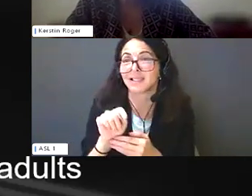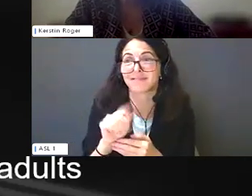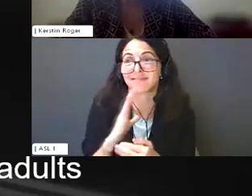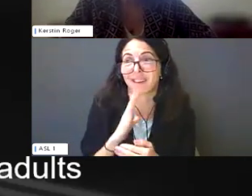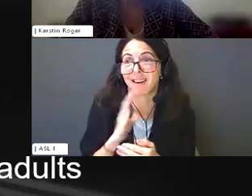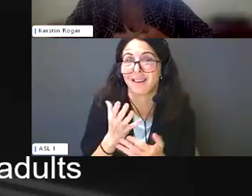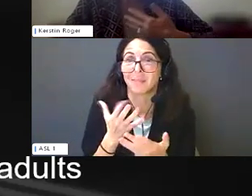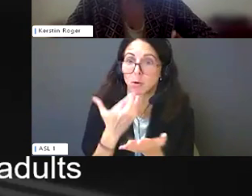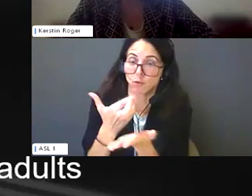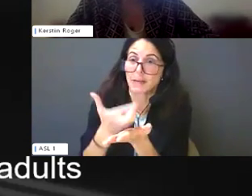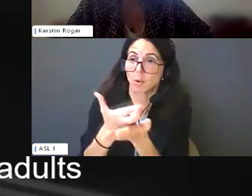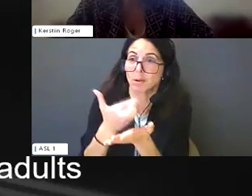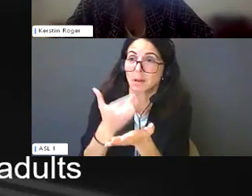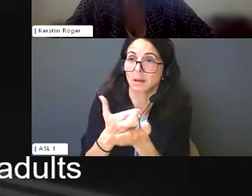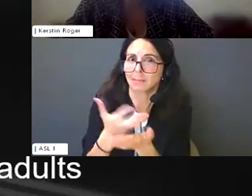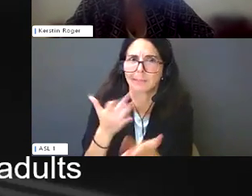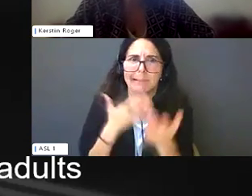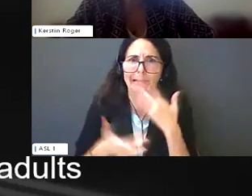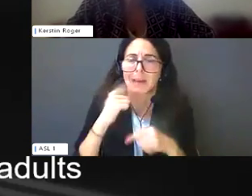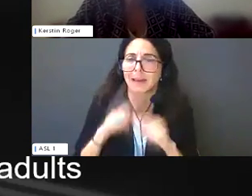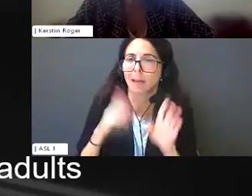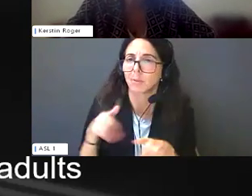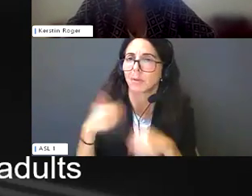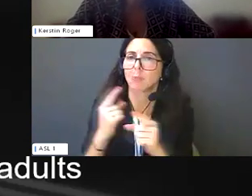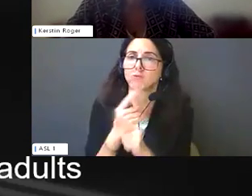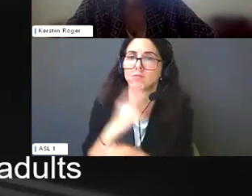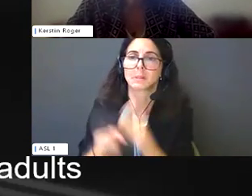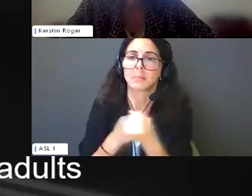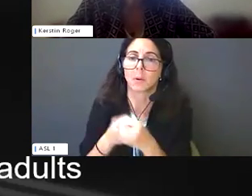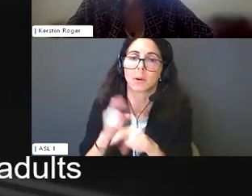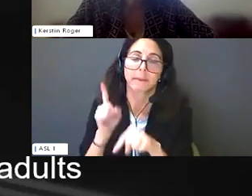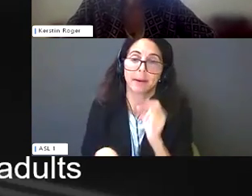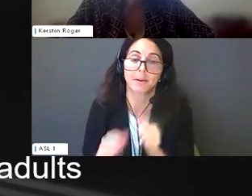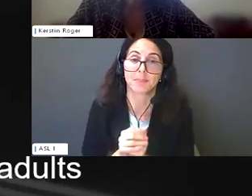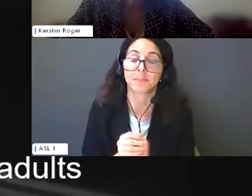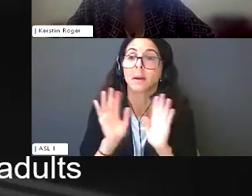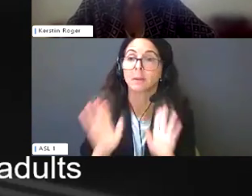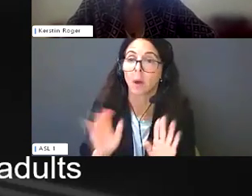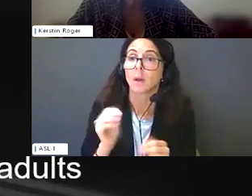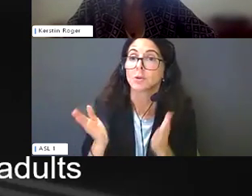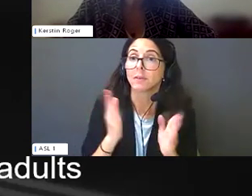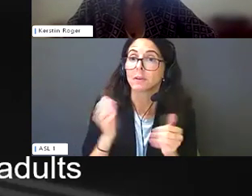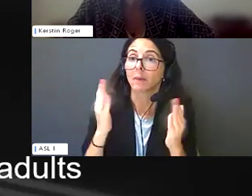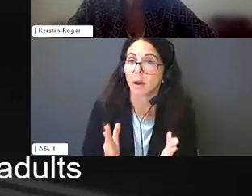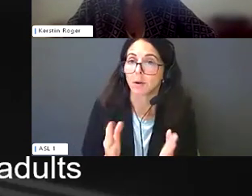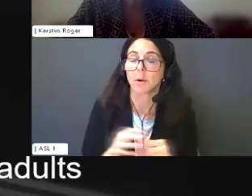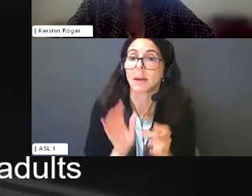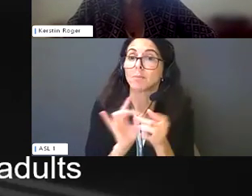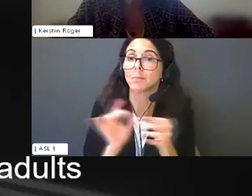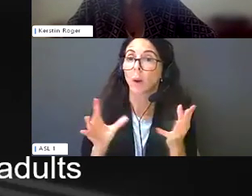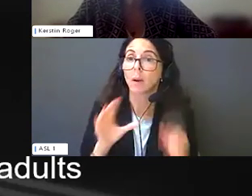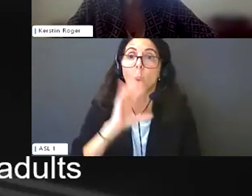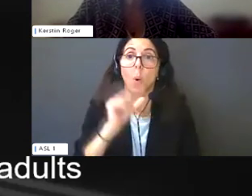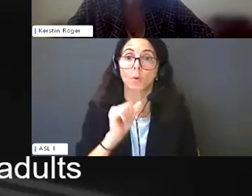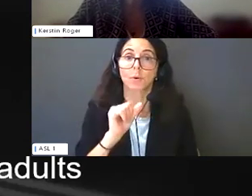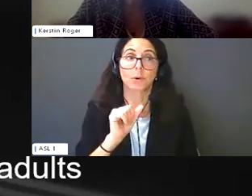really provide the kind of support that is needed. So service providers cited the need for older adults to make